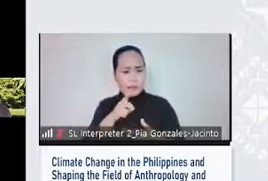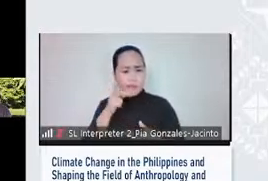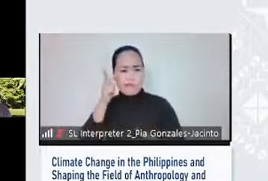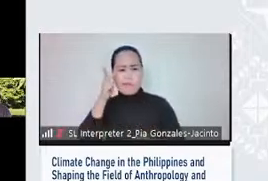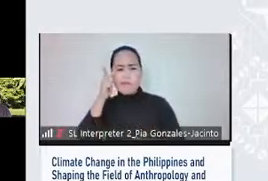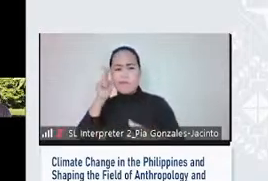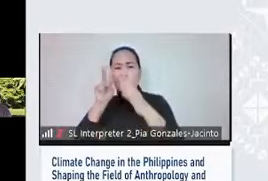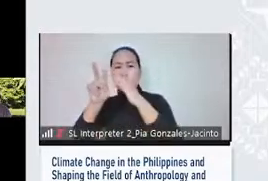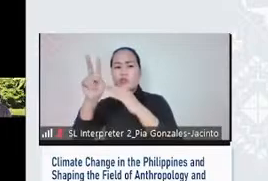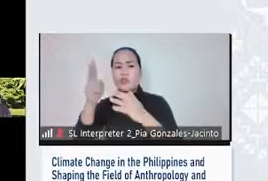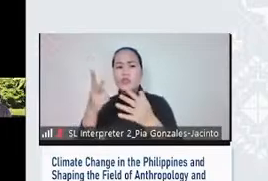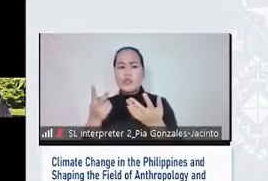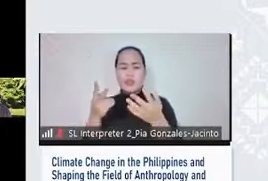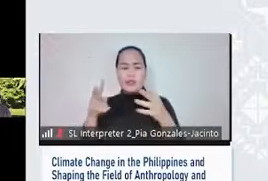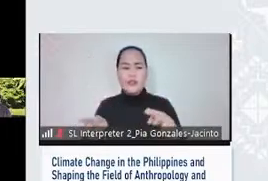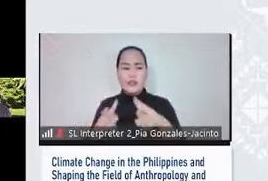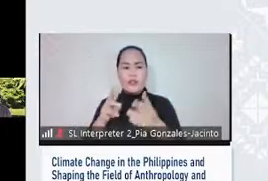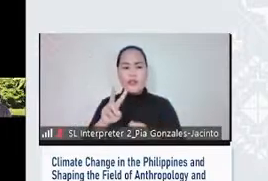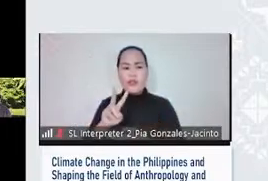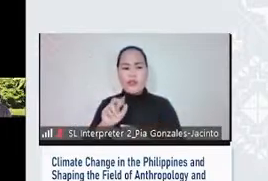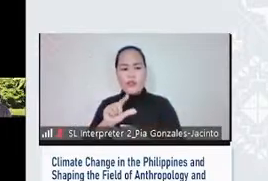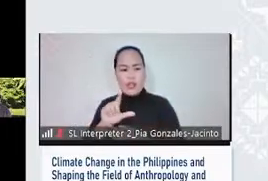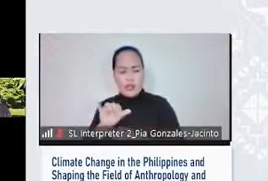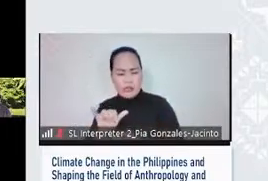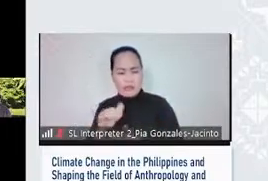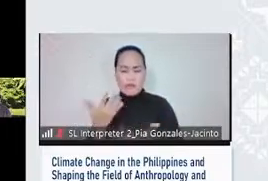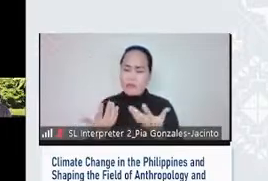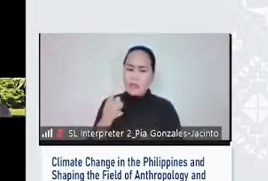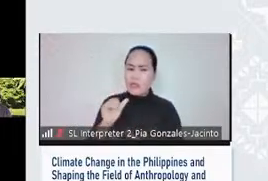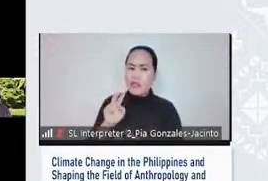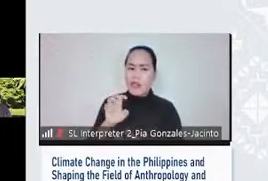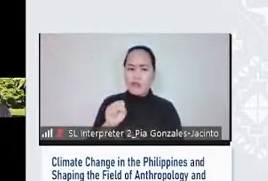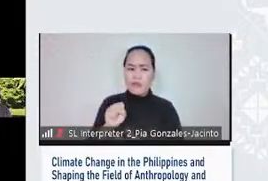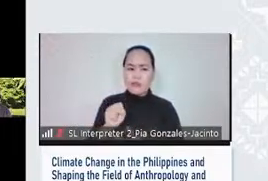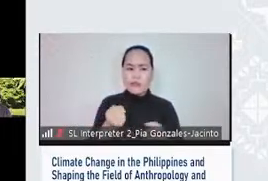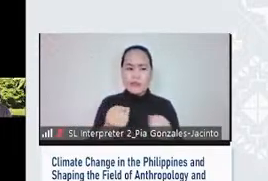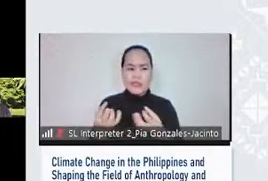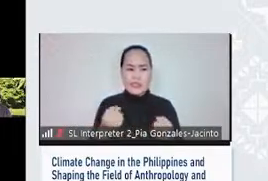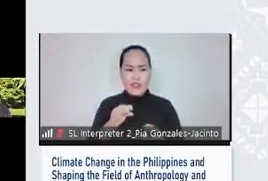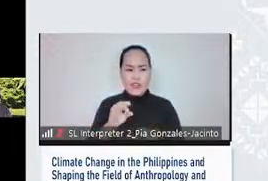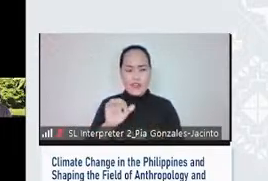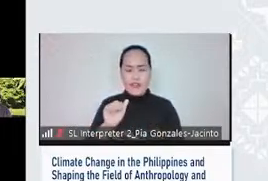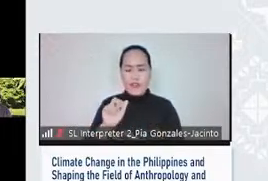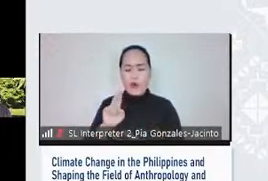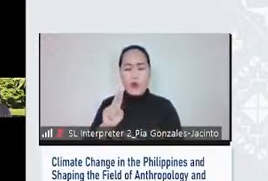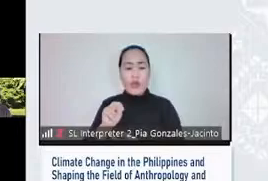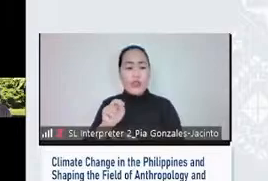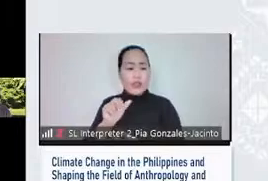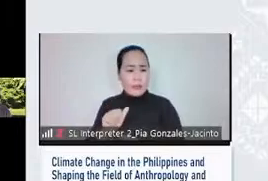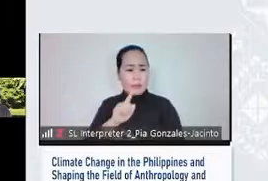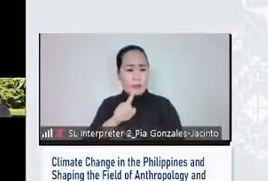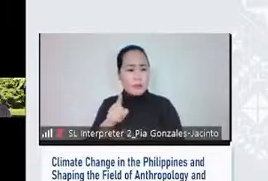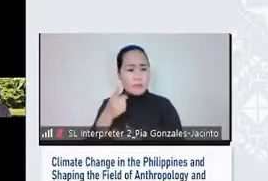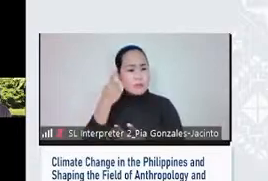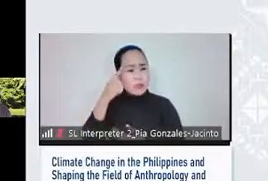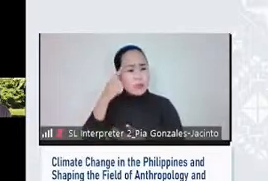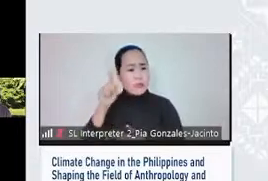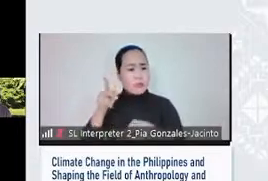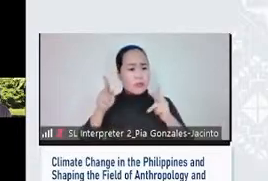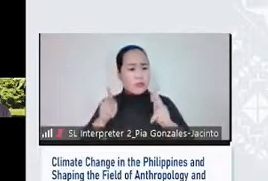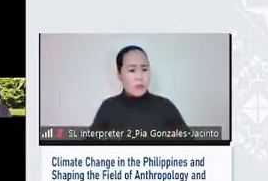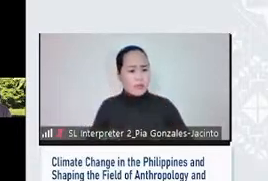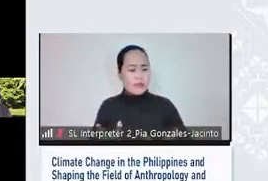of caves, which could have hosted an, at least paleofauna, but possibly even human settlement during that period, 80,000 to